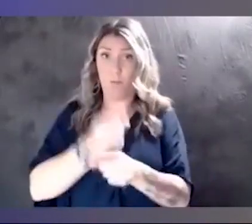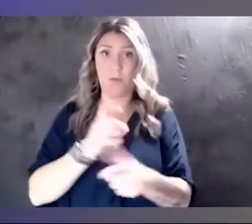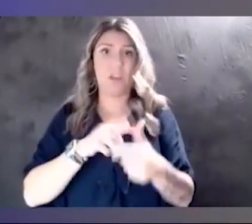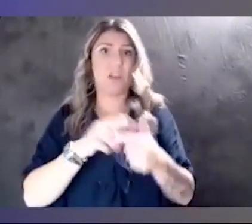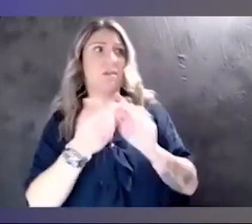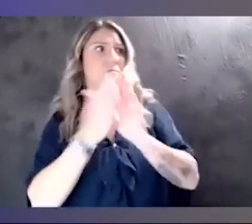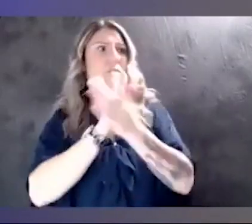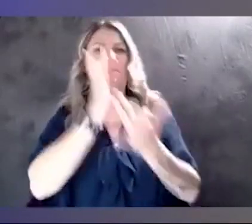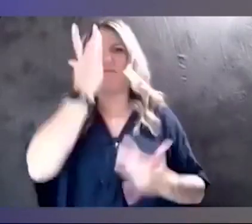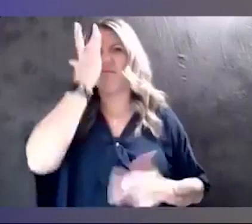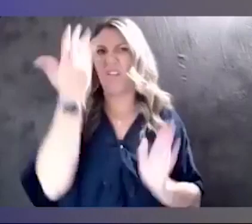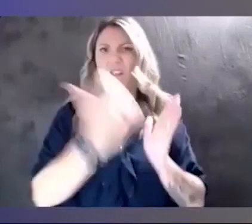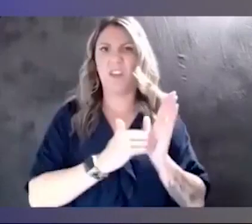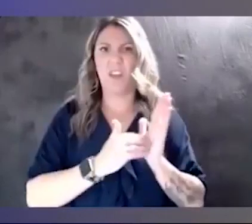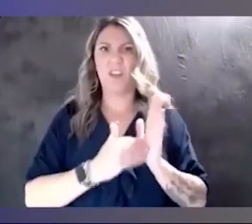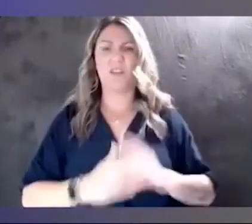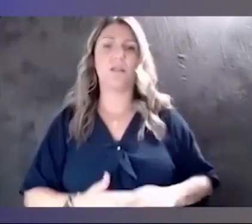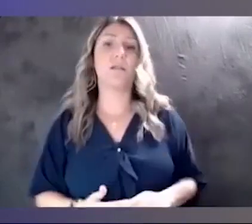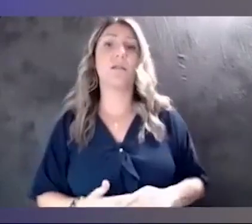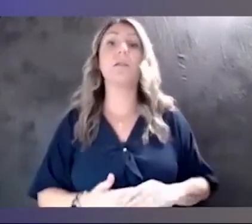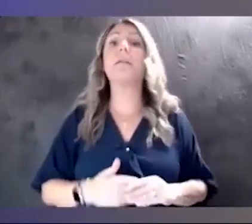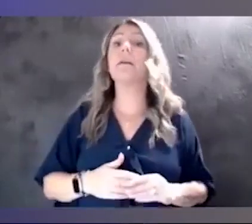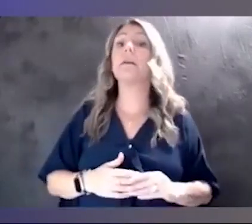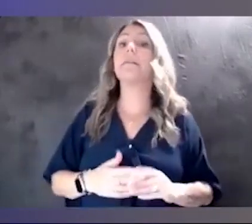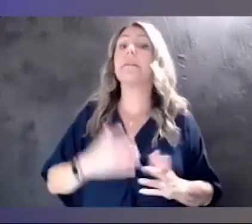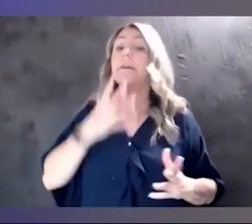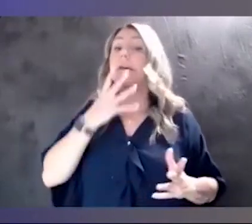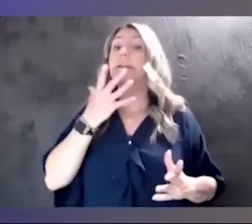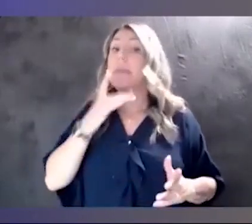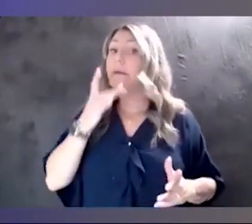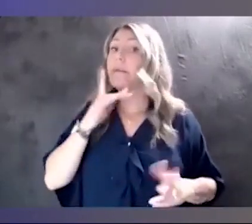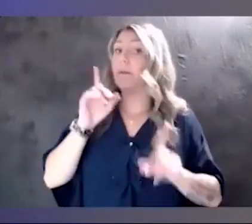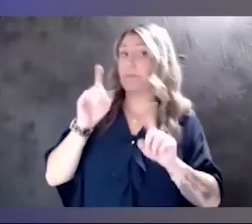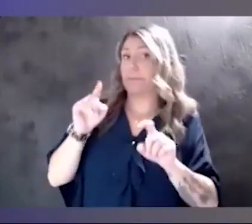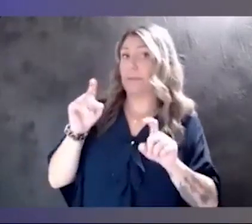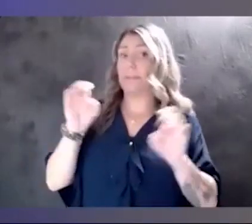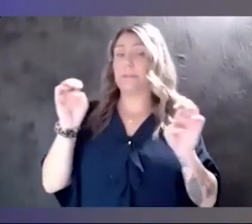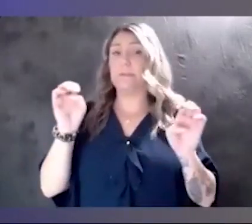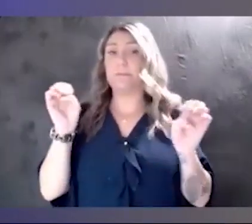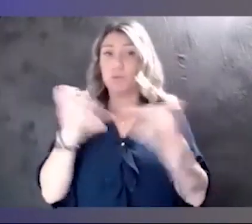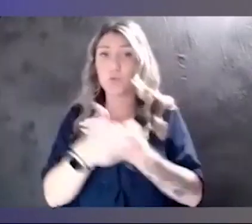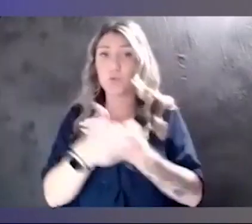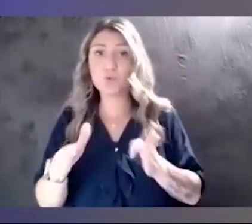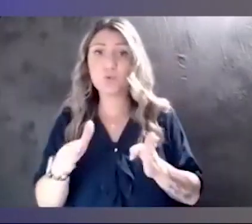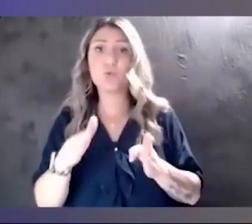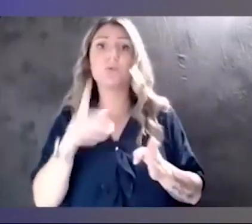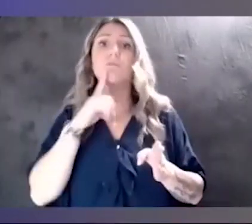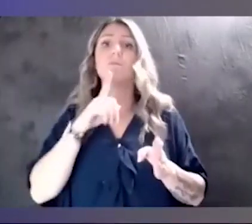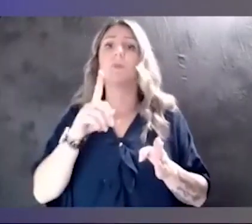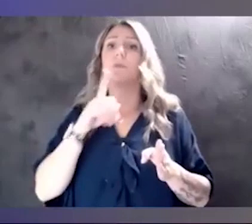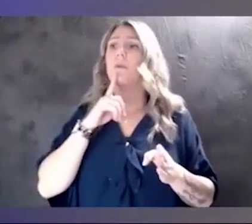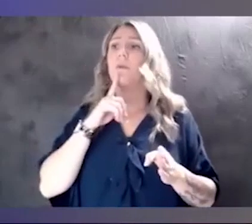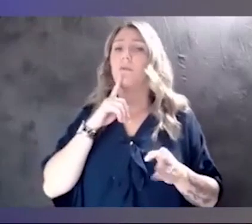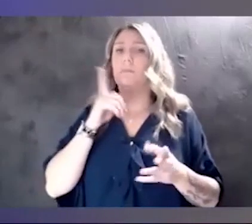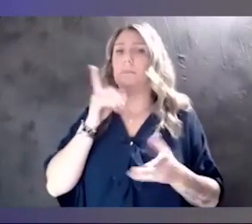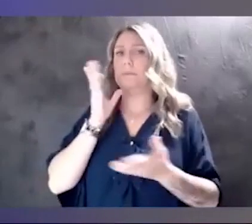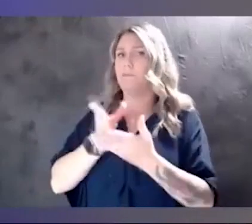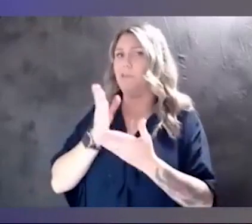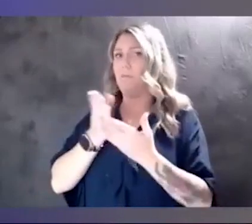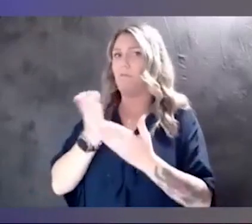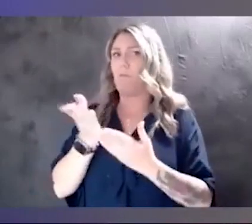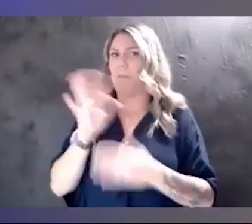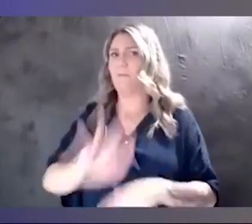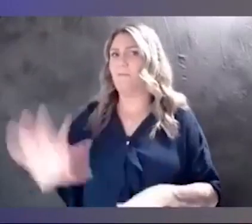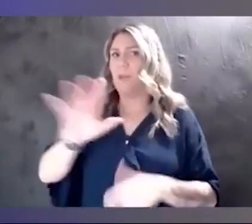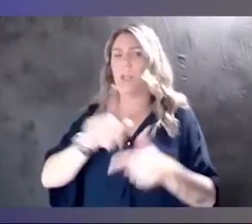again. And fortunately, he did go to urgent care. He was appropriately worked up. He was held off the field and immediately tested, and they found